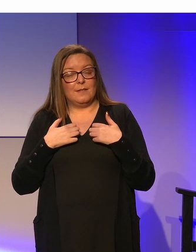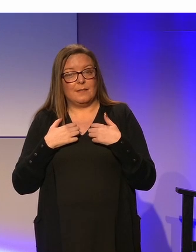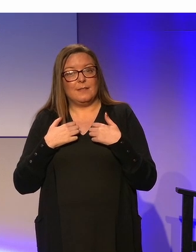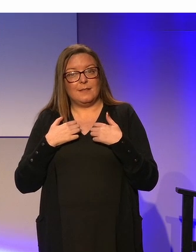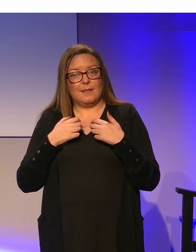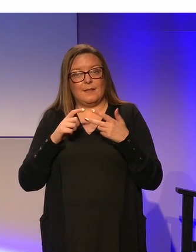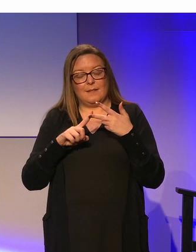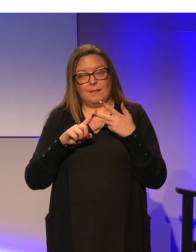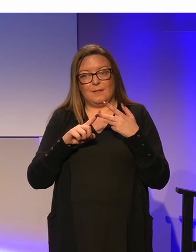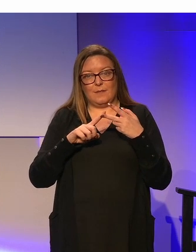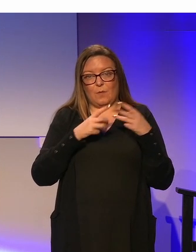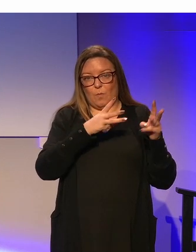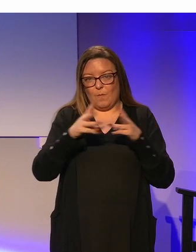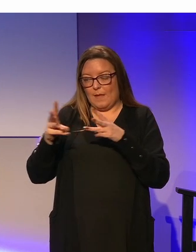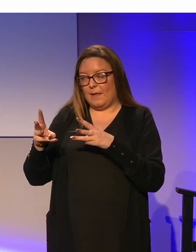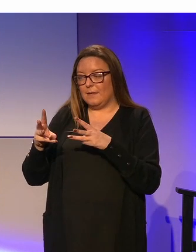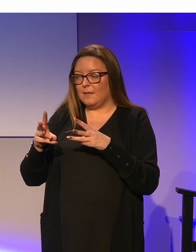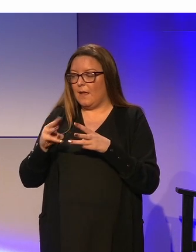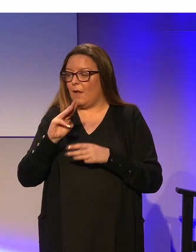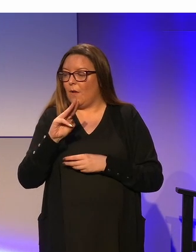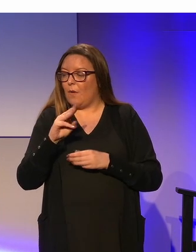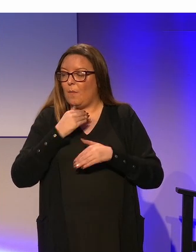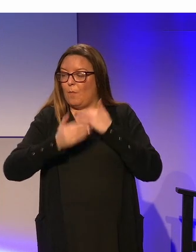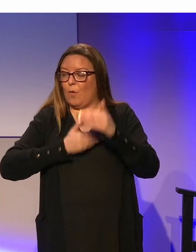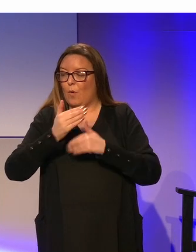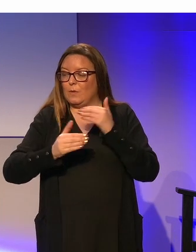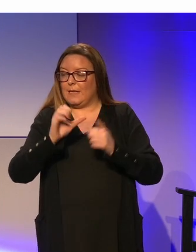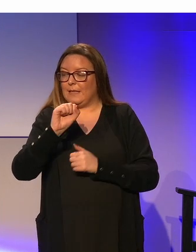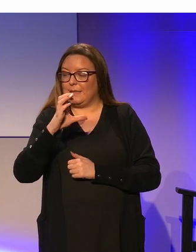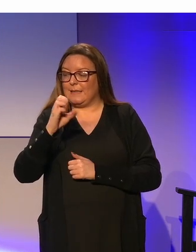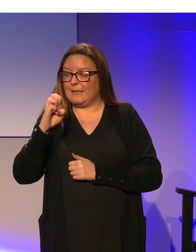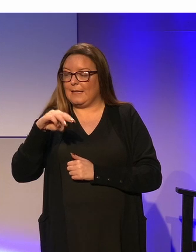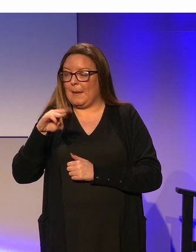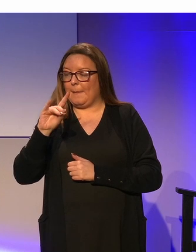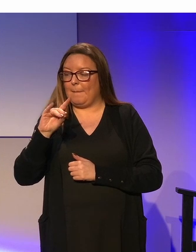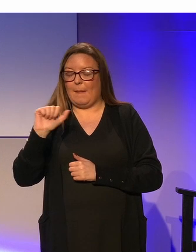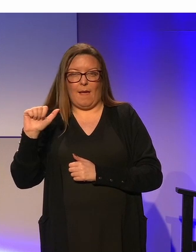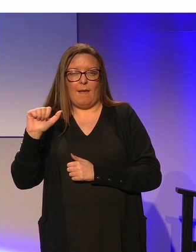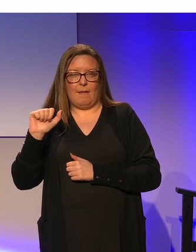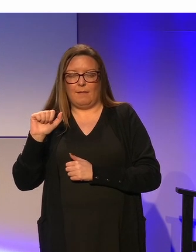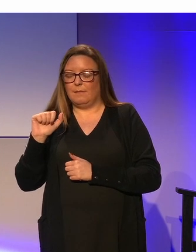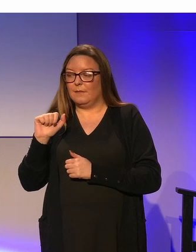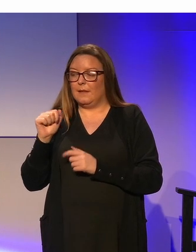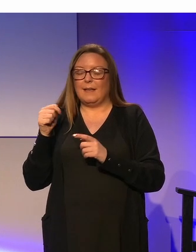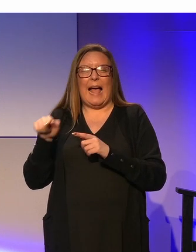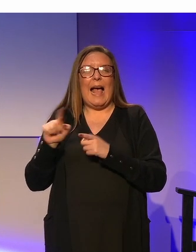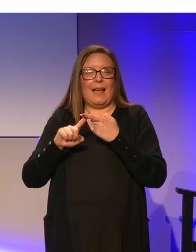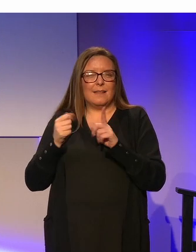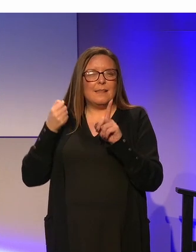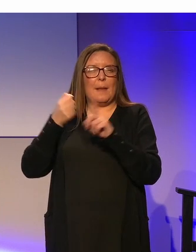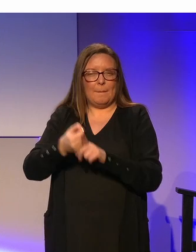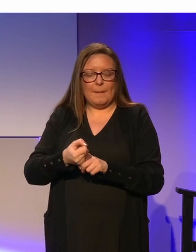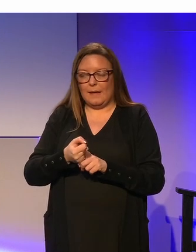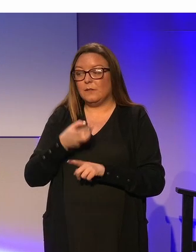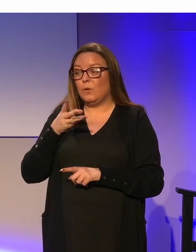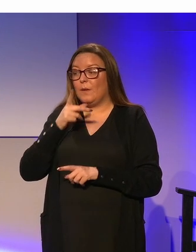phenomenon, process schema dominant over impact schema. So let's look at descriptions of impact.